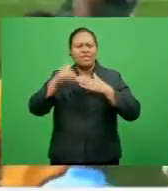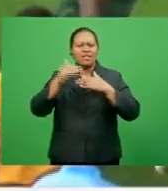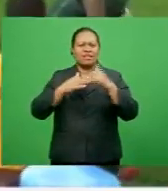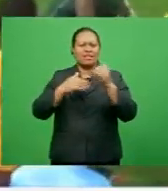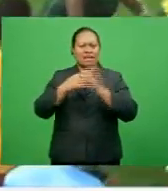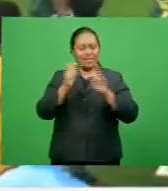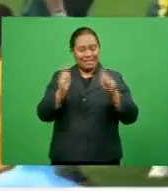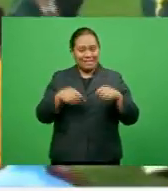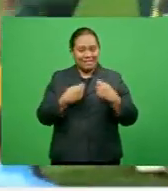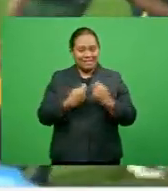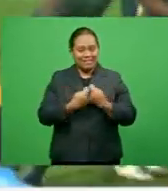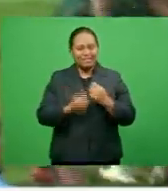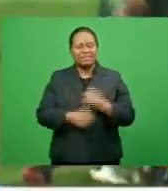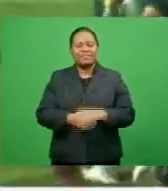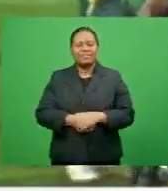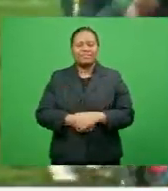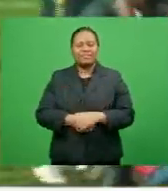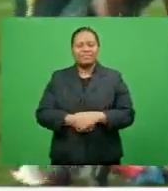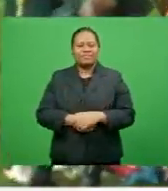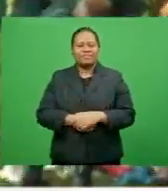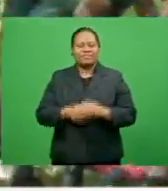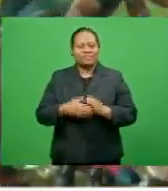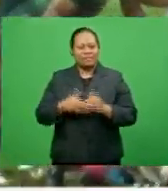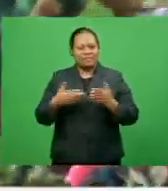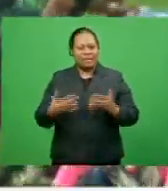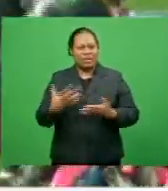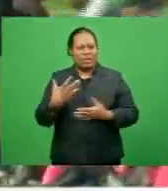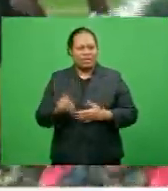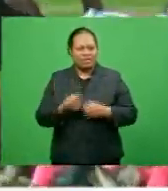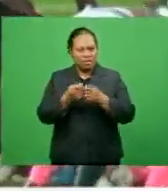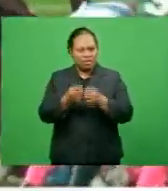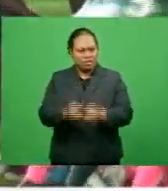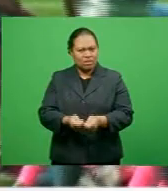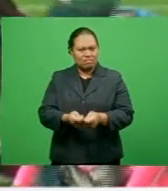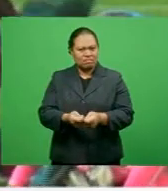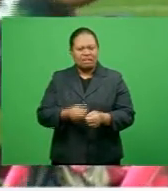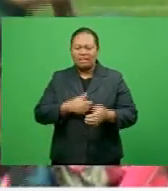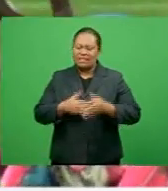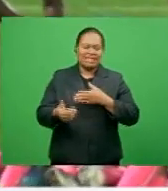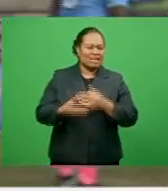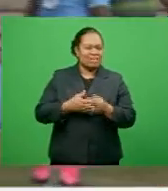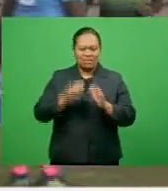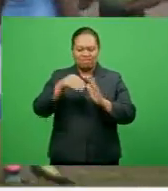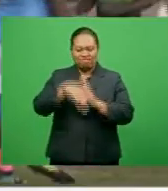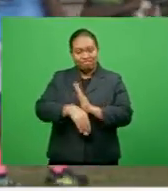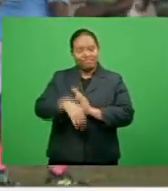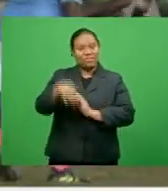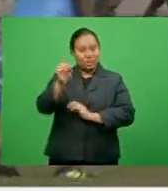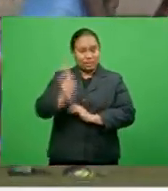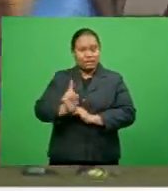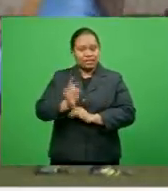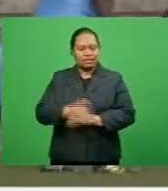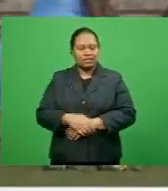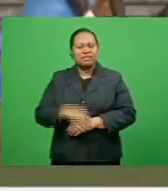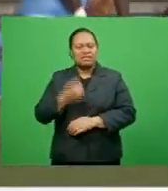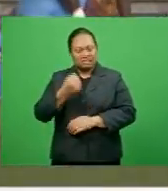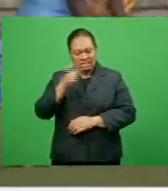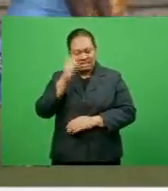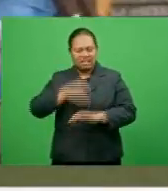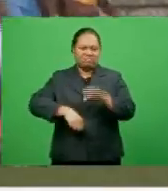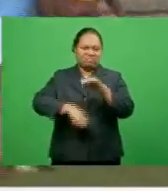think we managed to score, even if we have lost the game today, we'll still be on the top of the